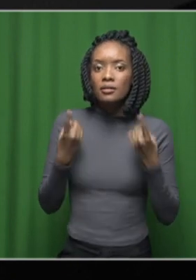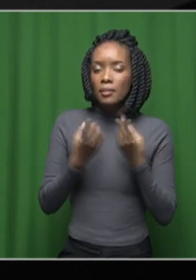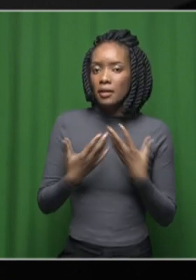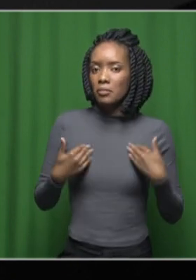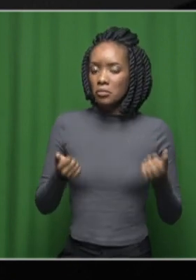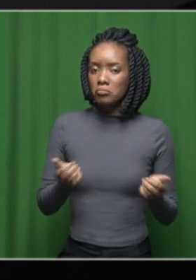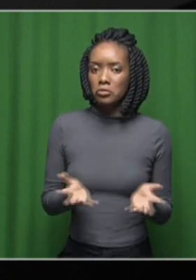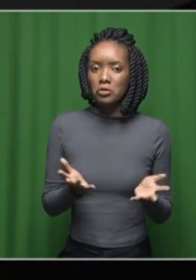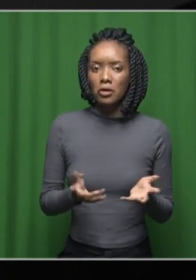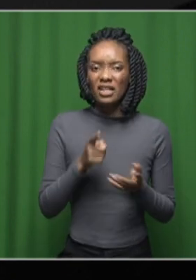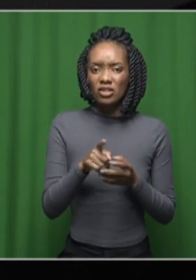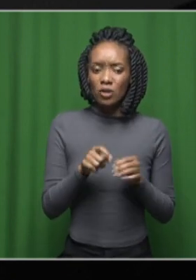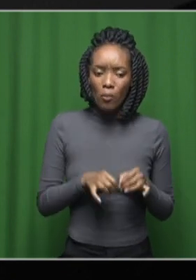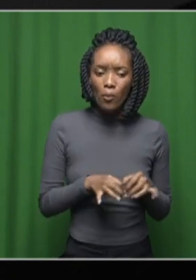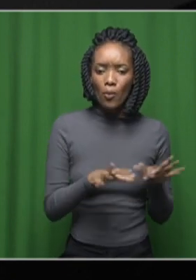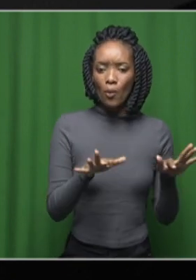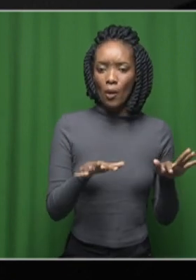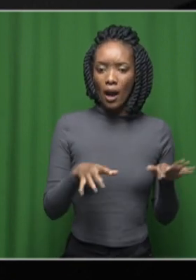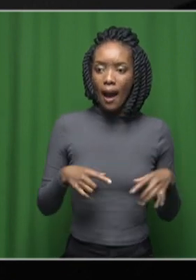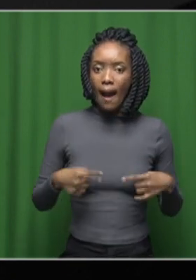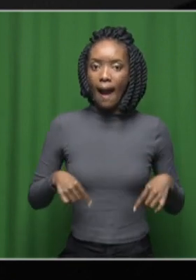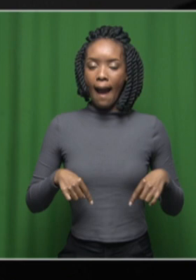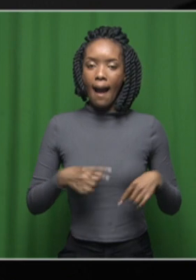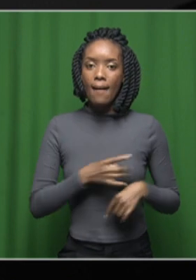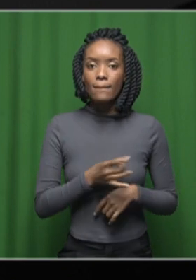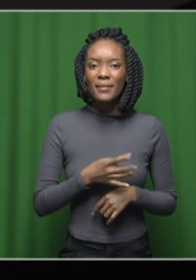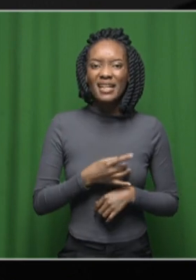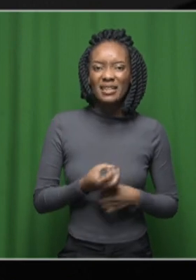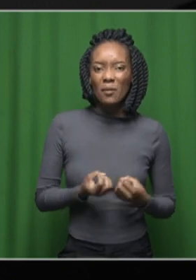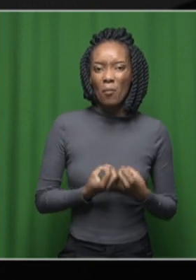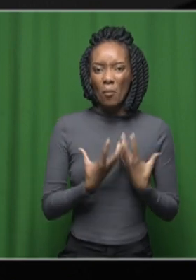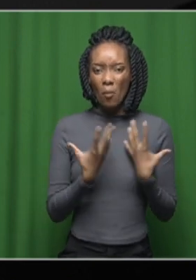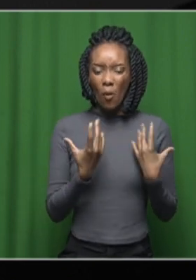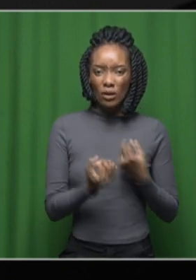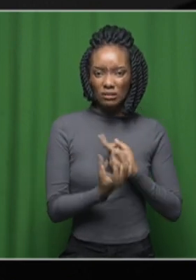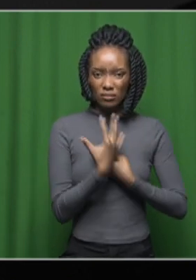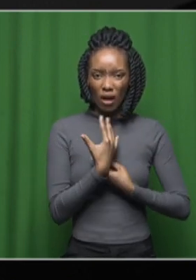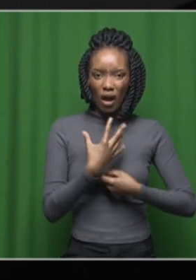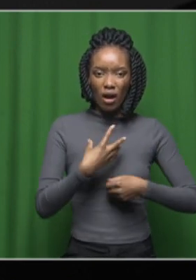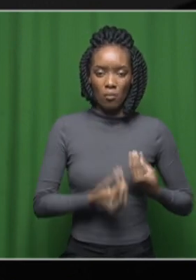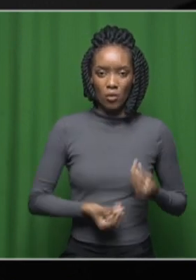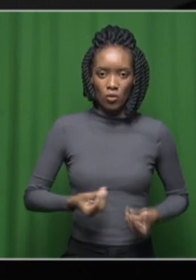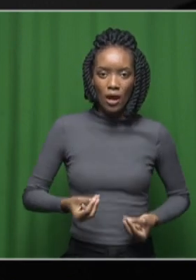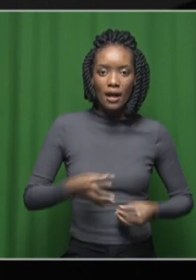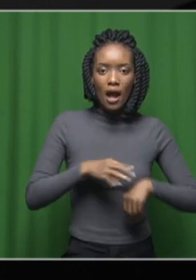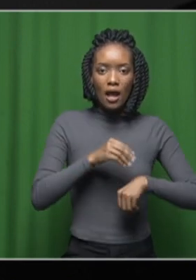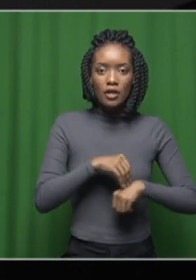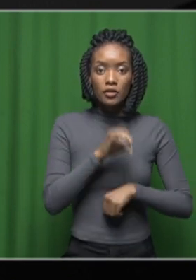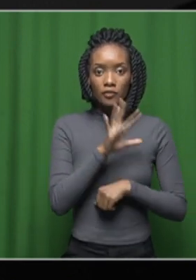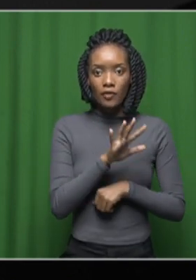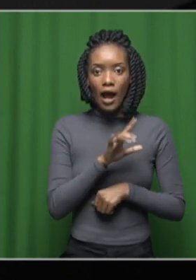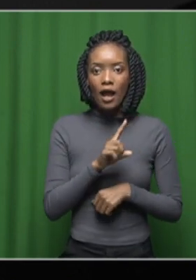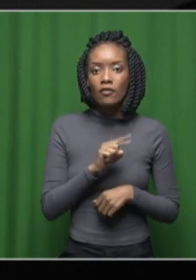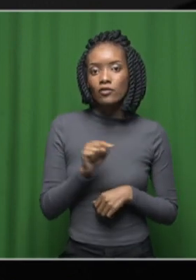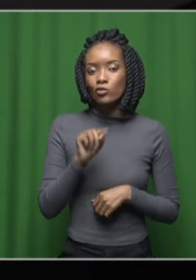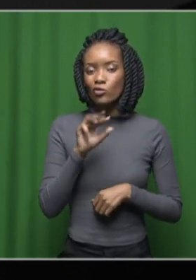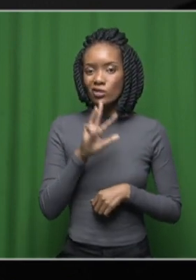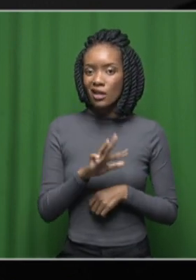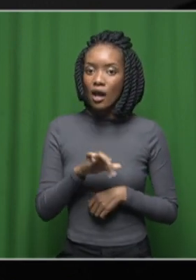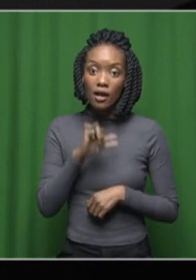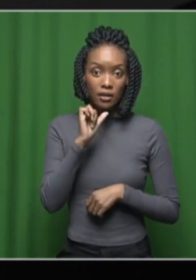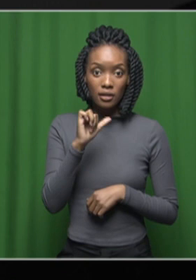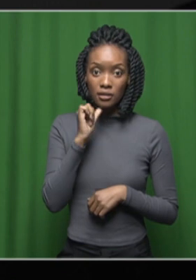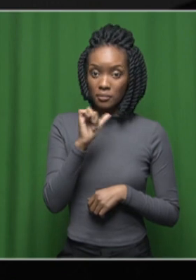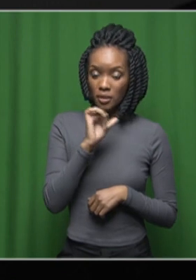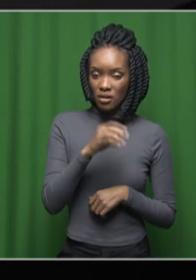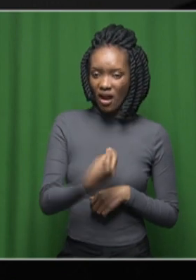over the outbreaks, which mostly affect children between the ages of 5 to 9 years old. However, younger and older